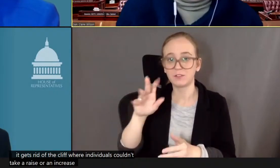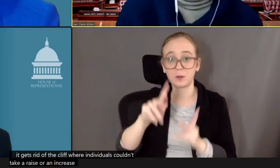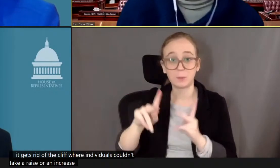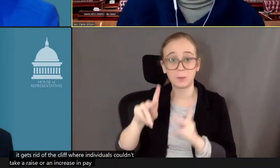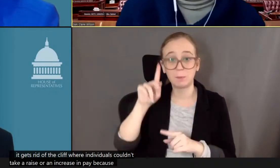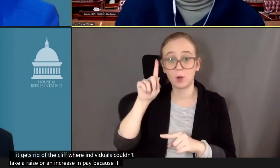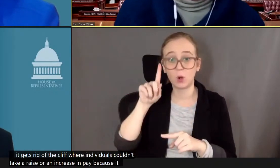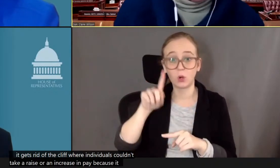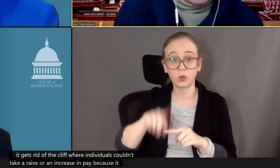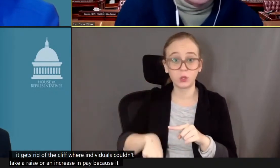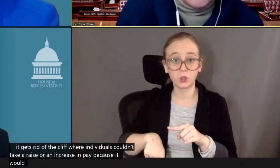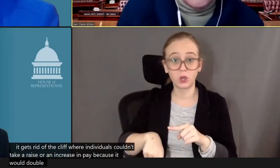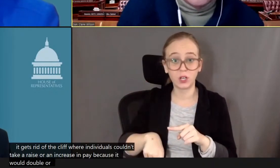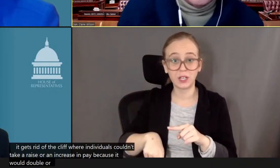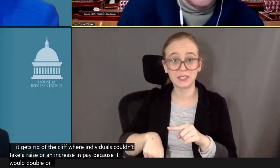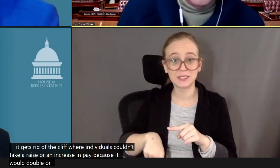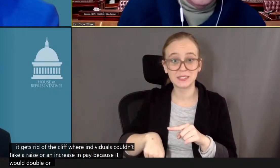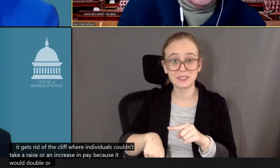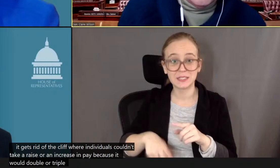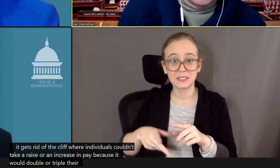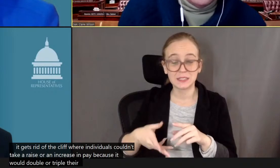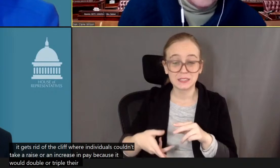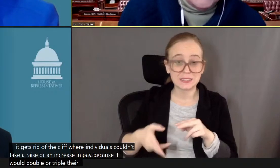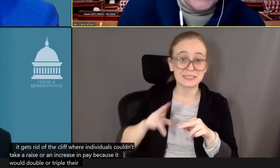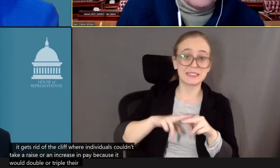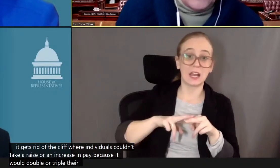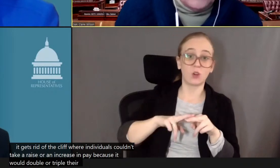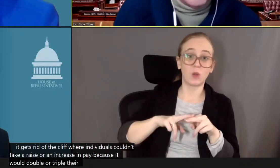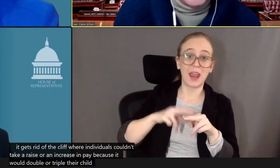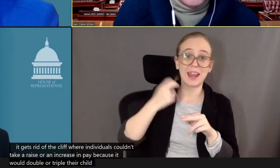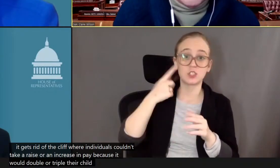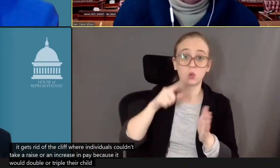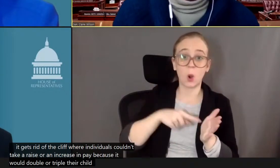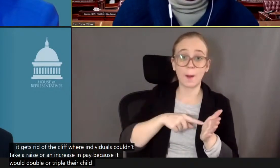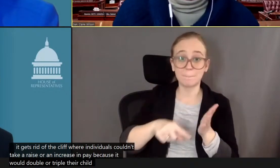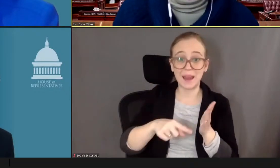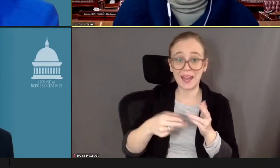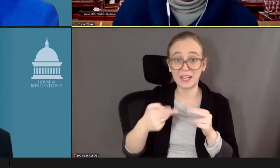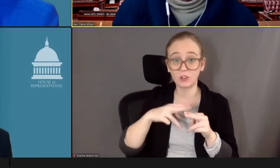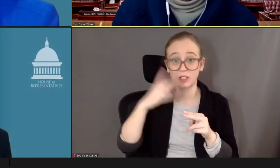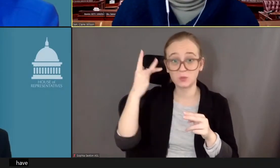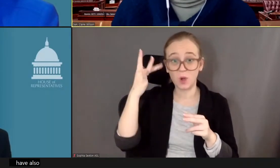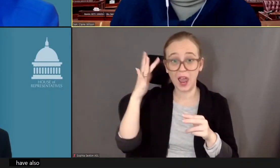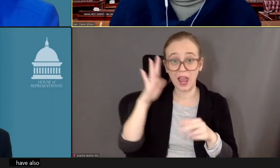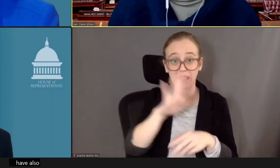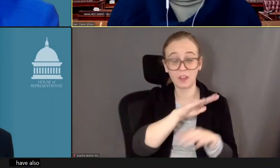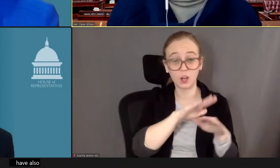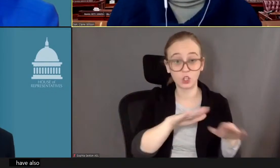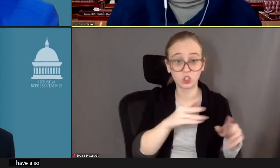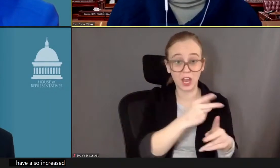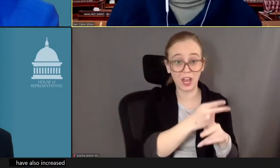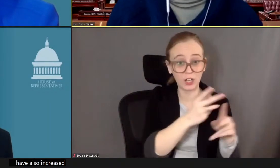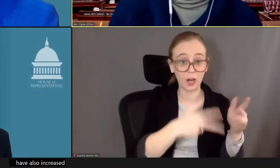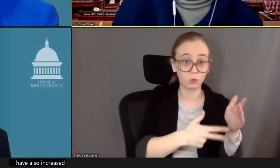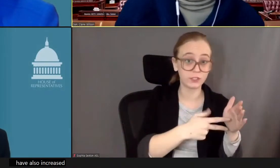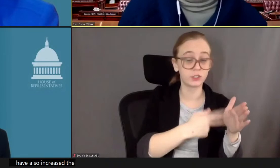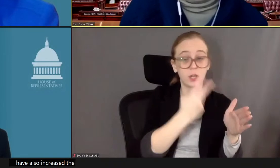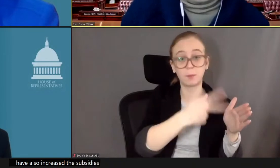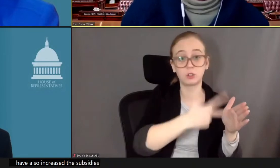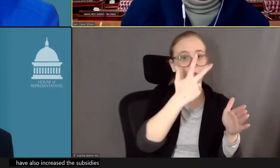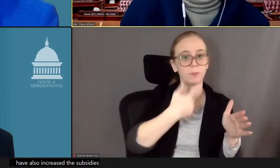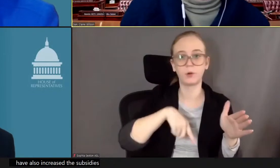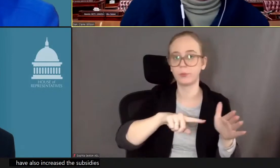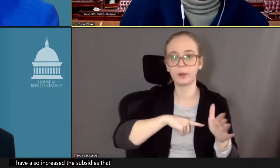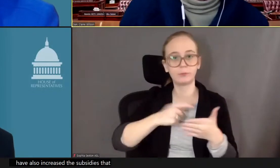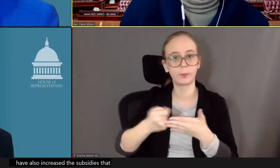would double or triple their childcare. We have also increased the subsidies that are going